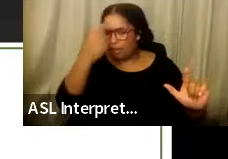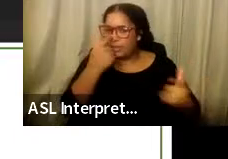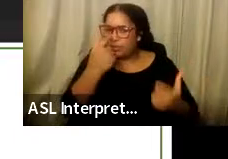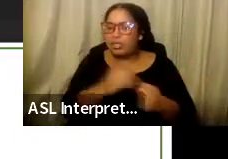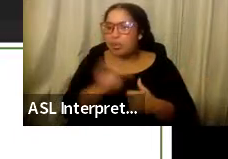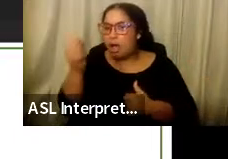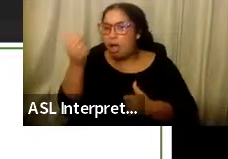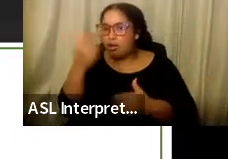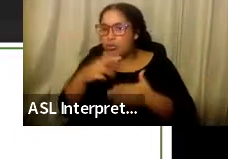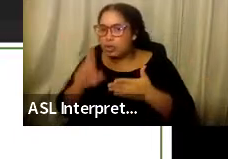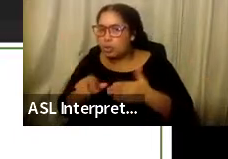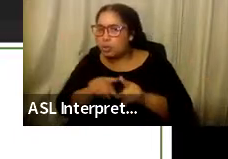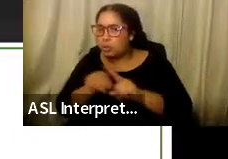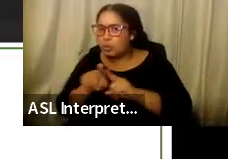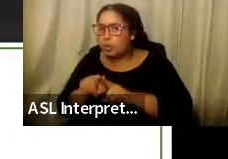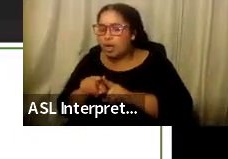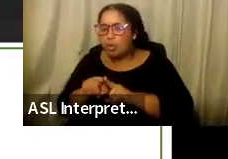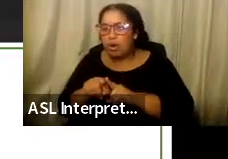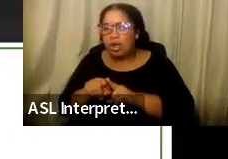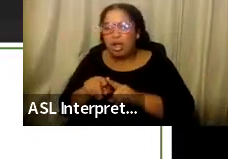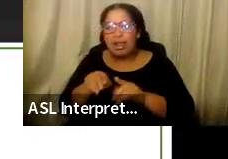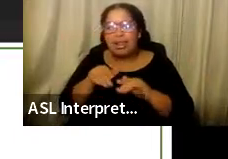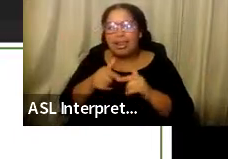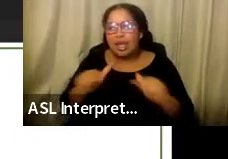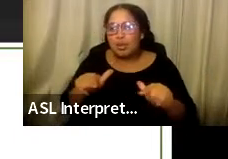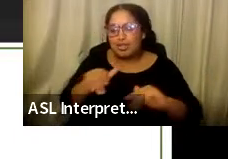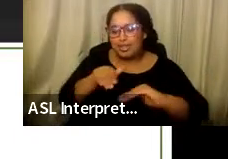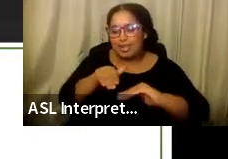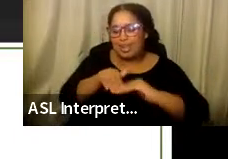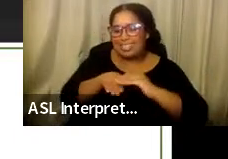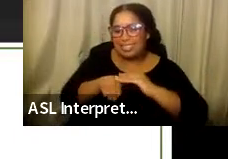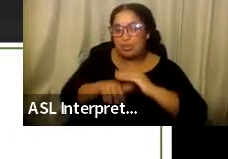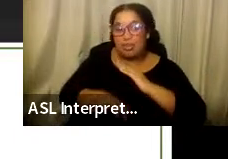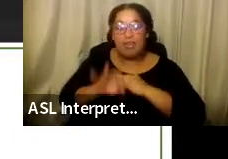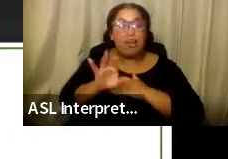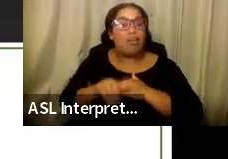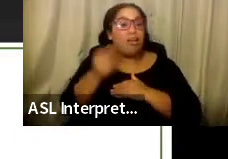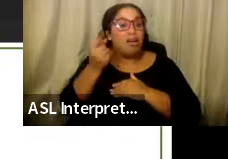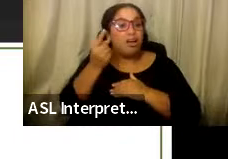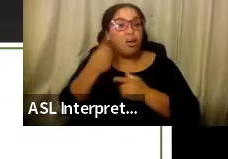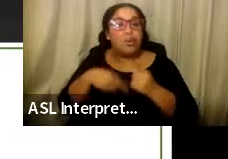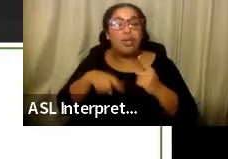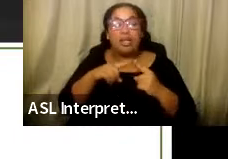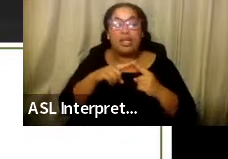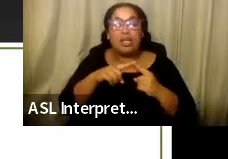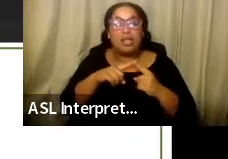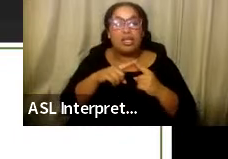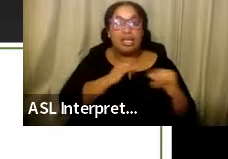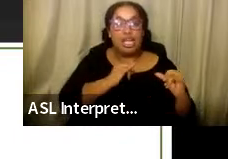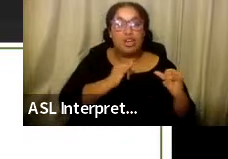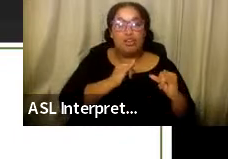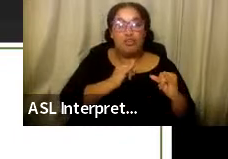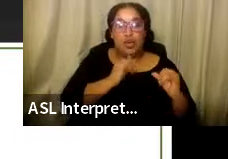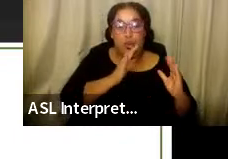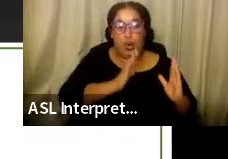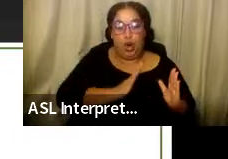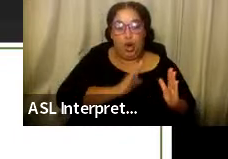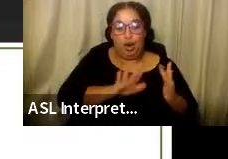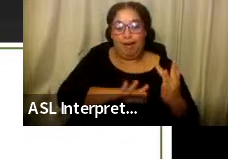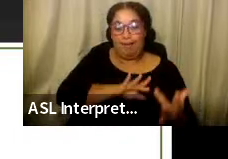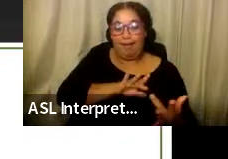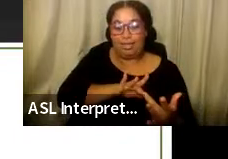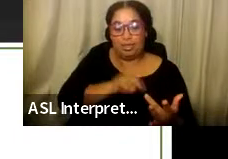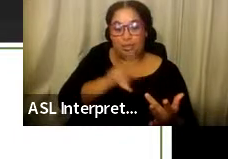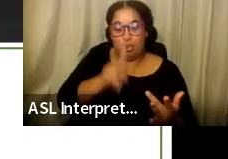some other results that we were looking at language access. And what we found is that when the interviewer contacted